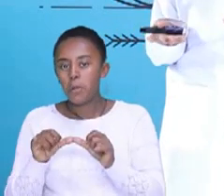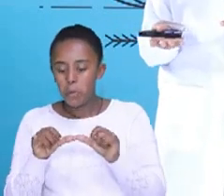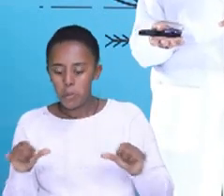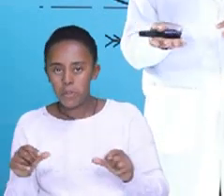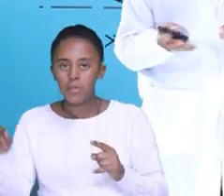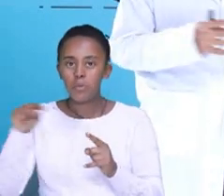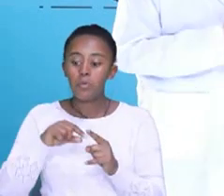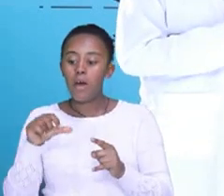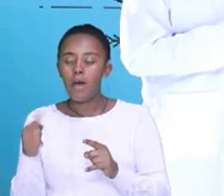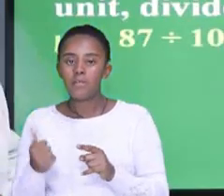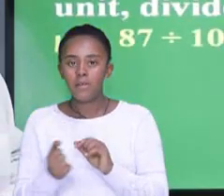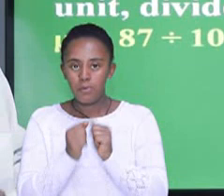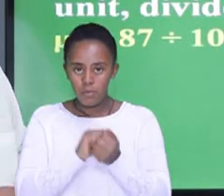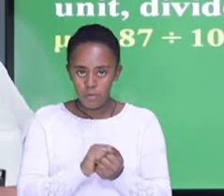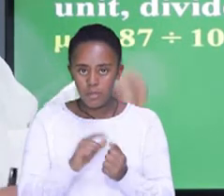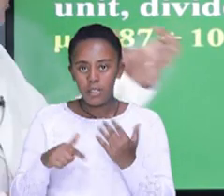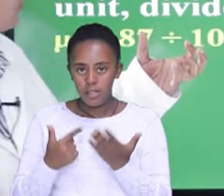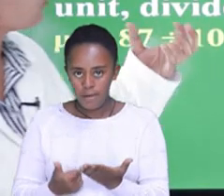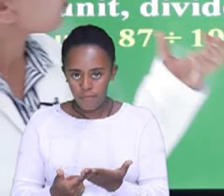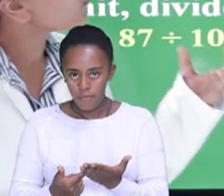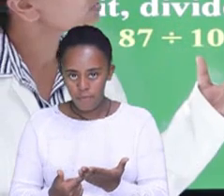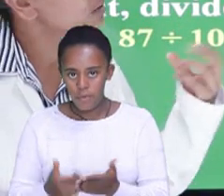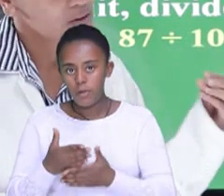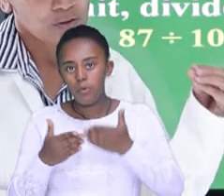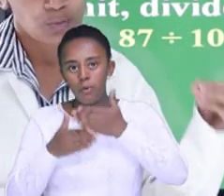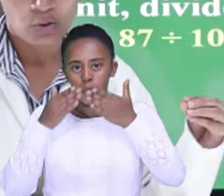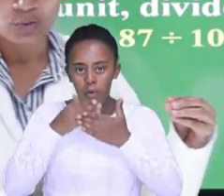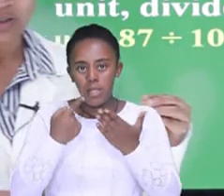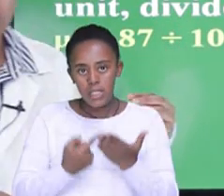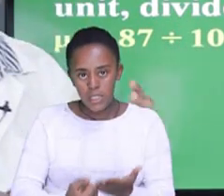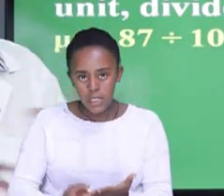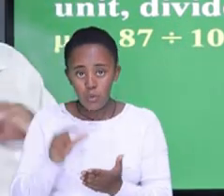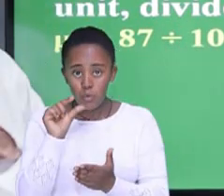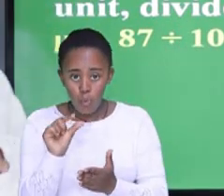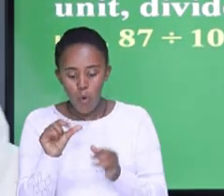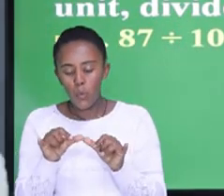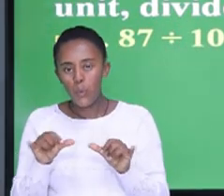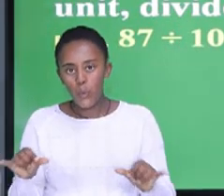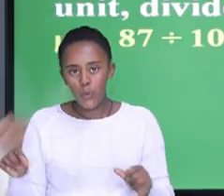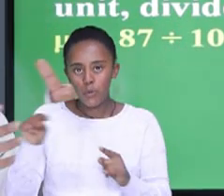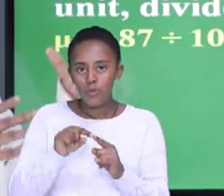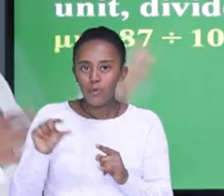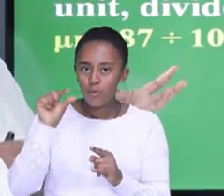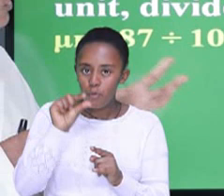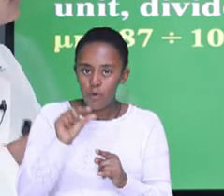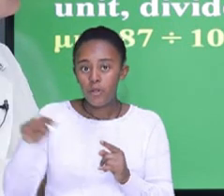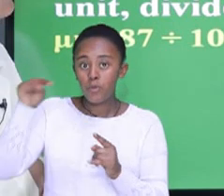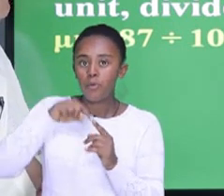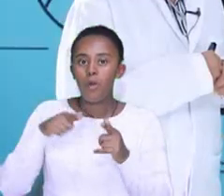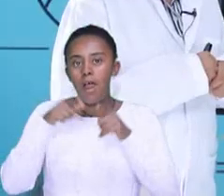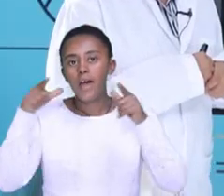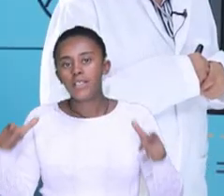into the other. Therefore, in order to convert these small units from smallest to the